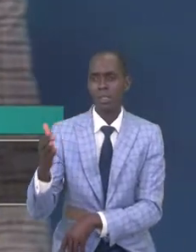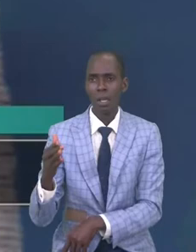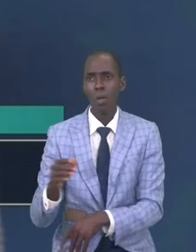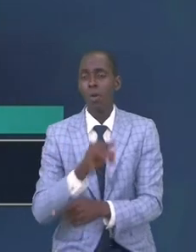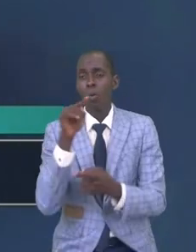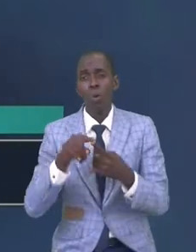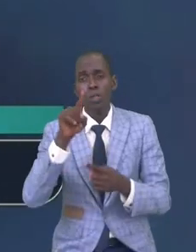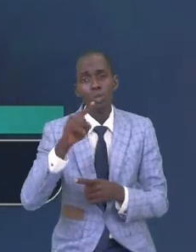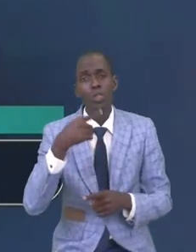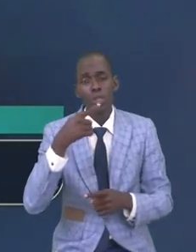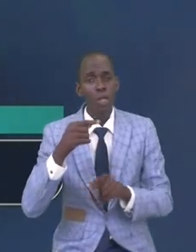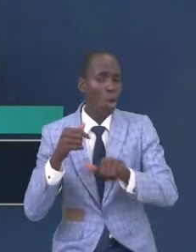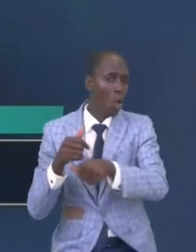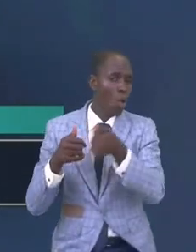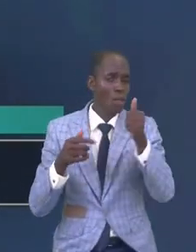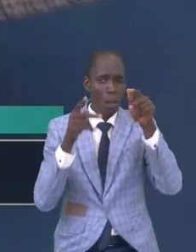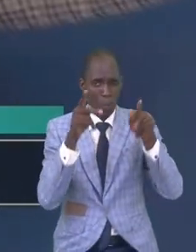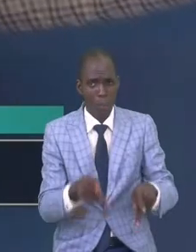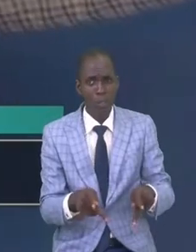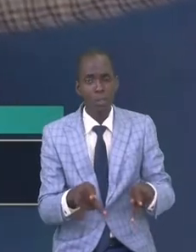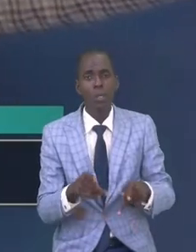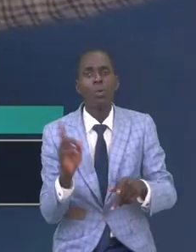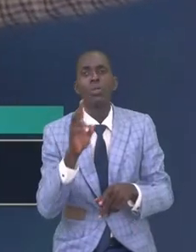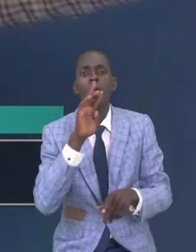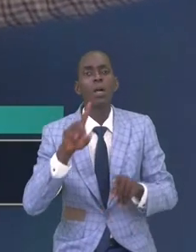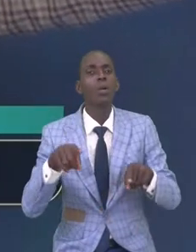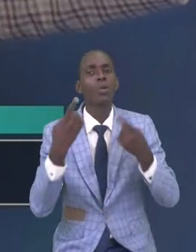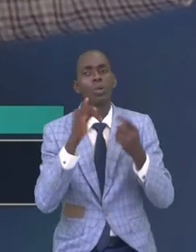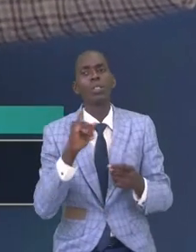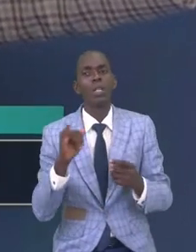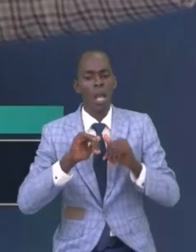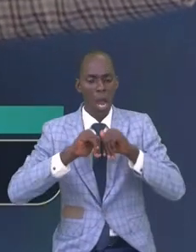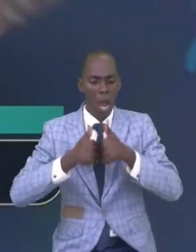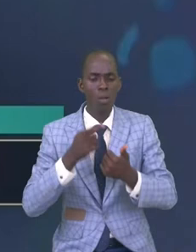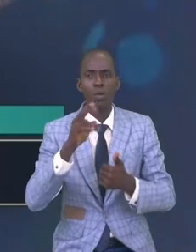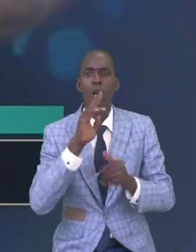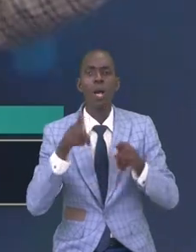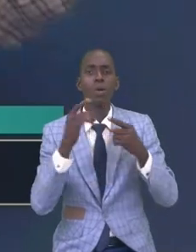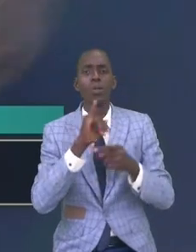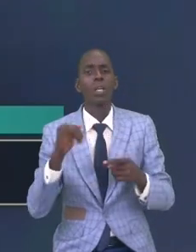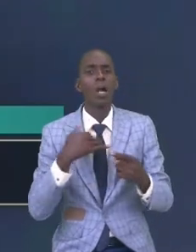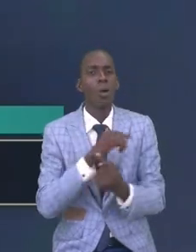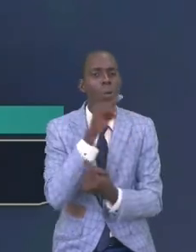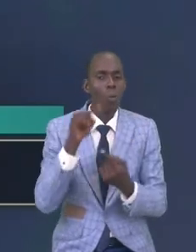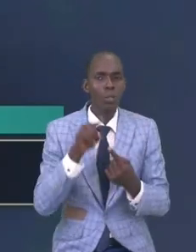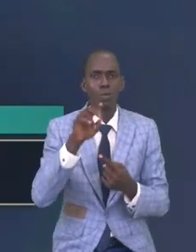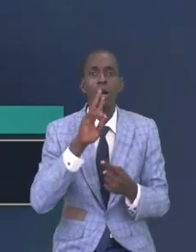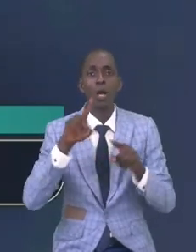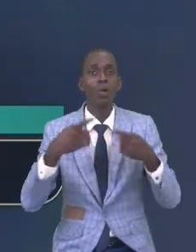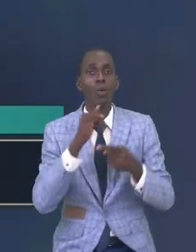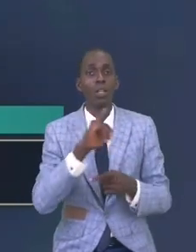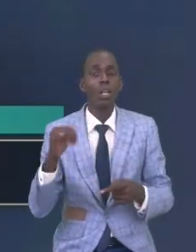tell another person where you are going, how you are going, and when you are going, and